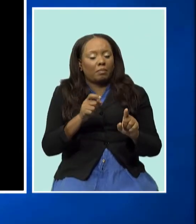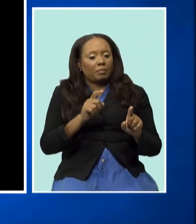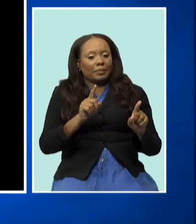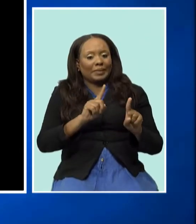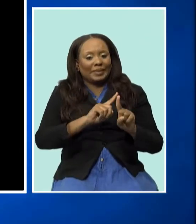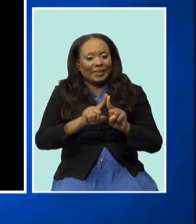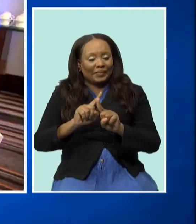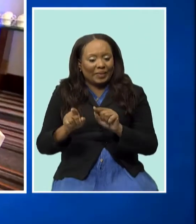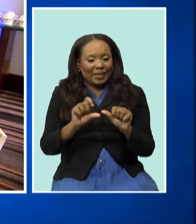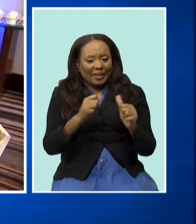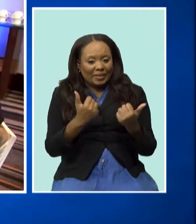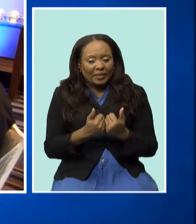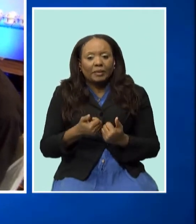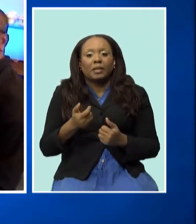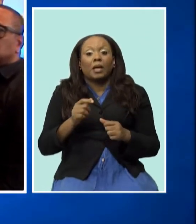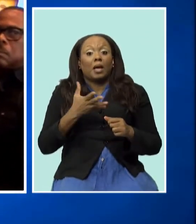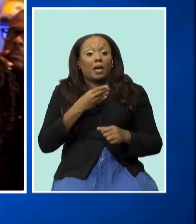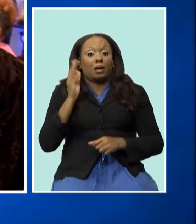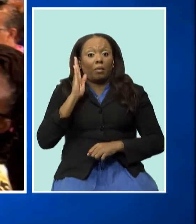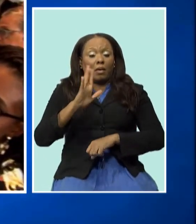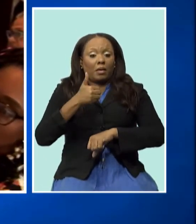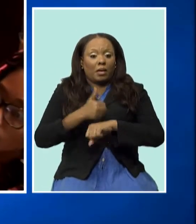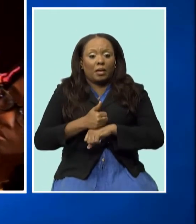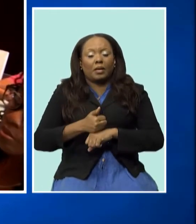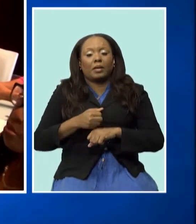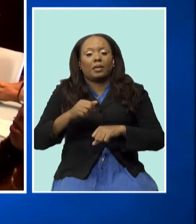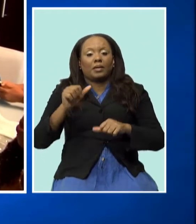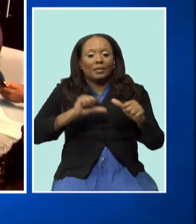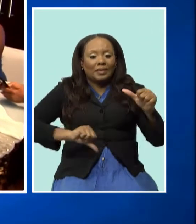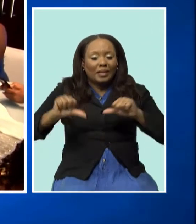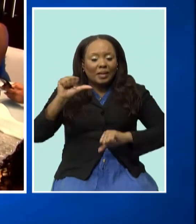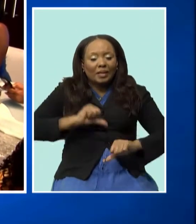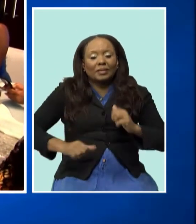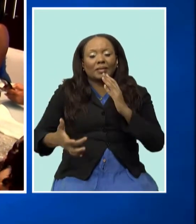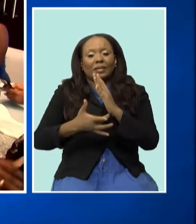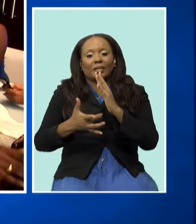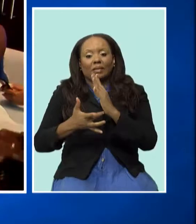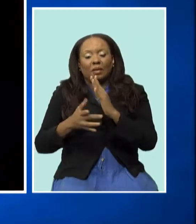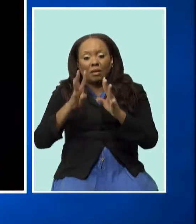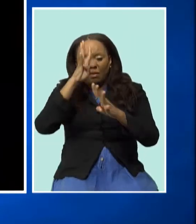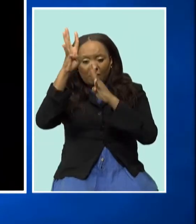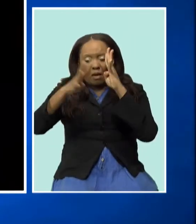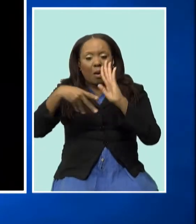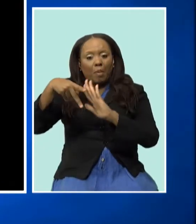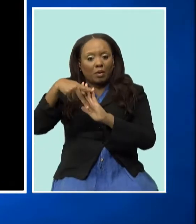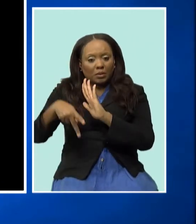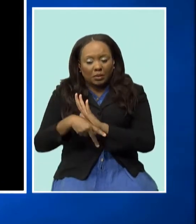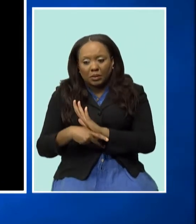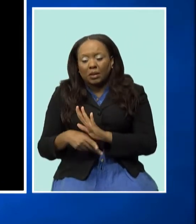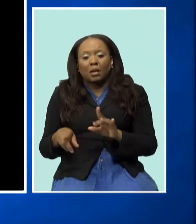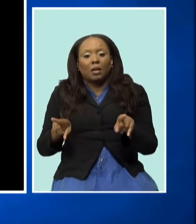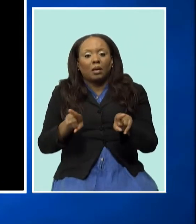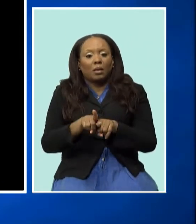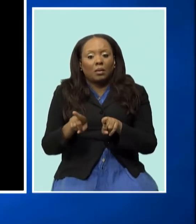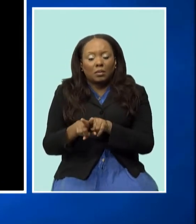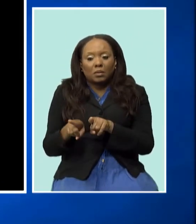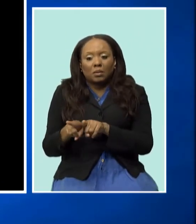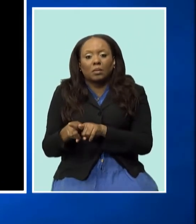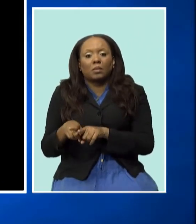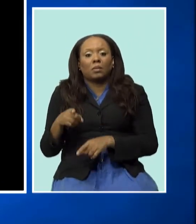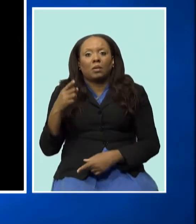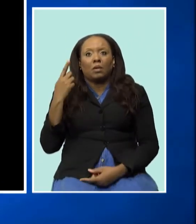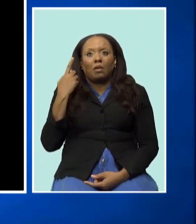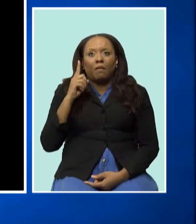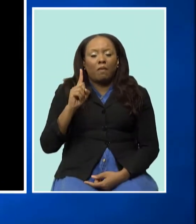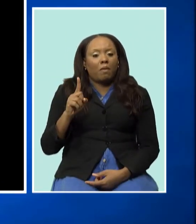will establish a science, technology, and innovation policy for Barbados, as well as a framework for the measurement of